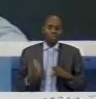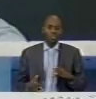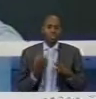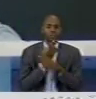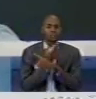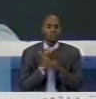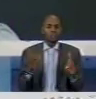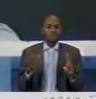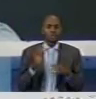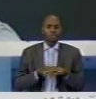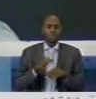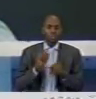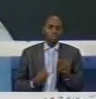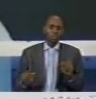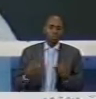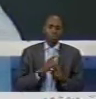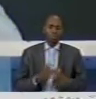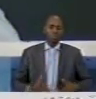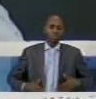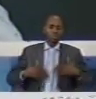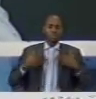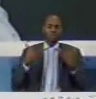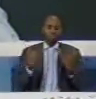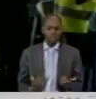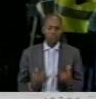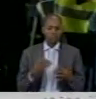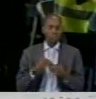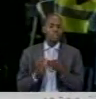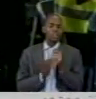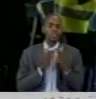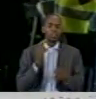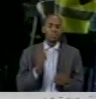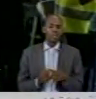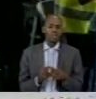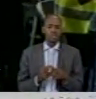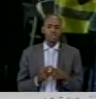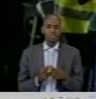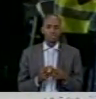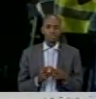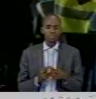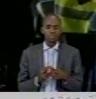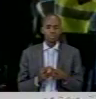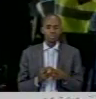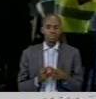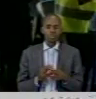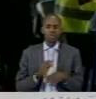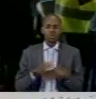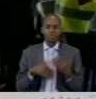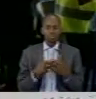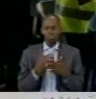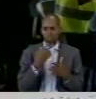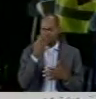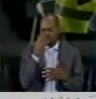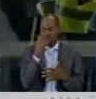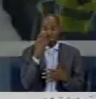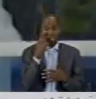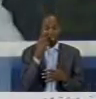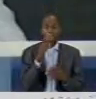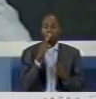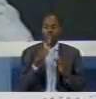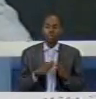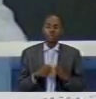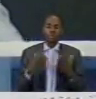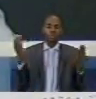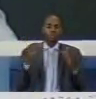every life right now in Jesus' name. Those blind eyes be opened